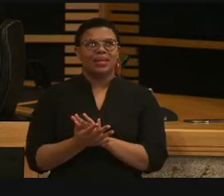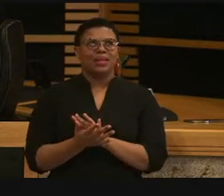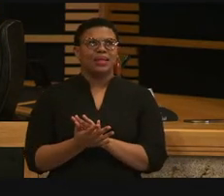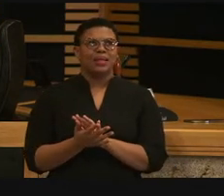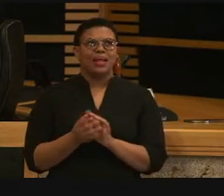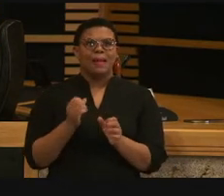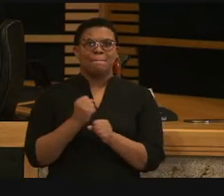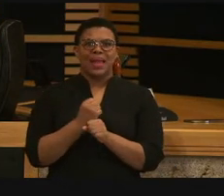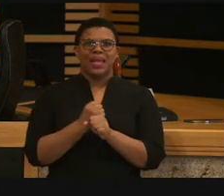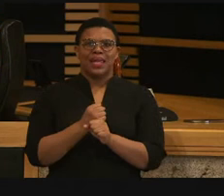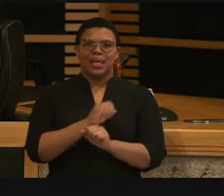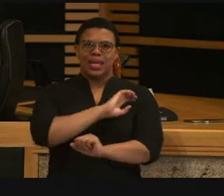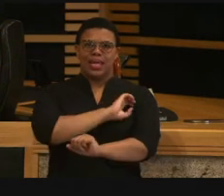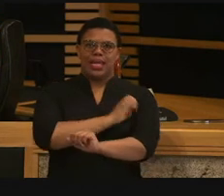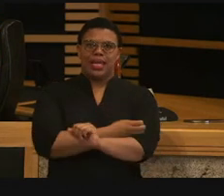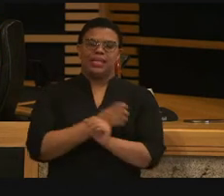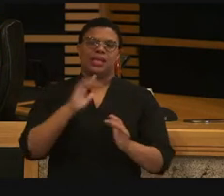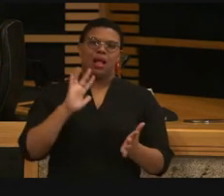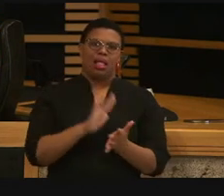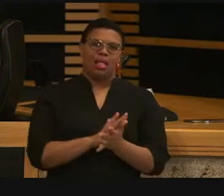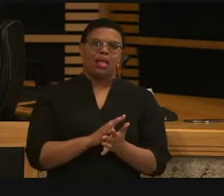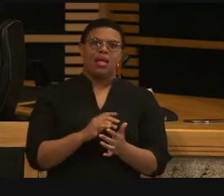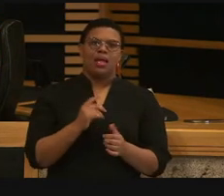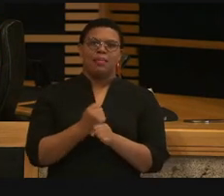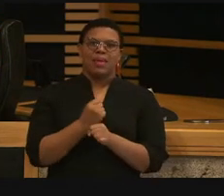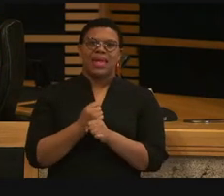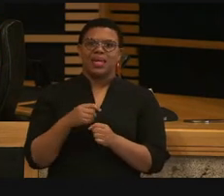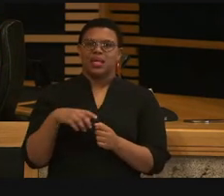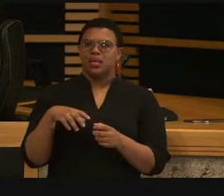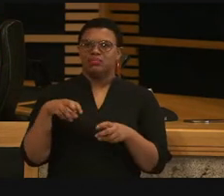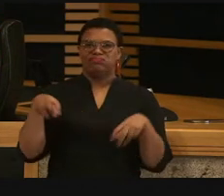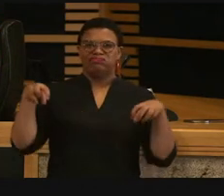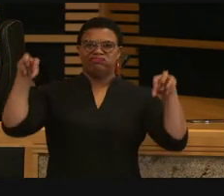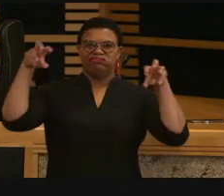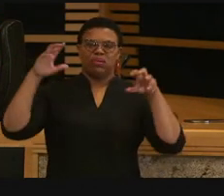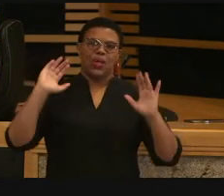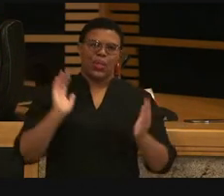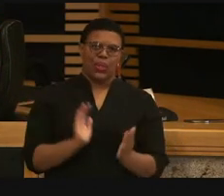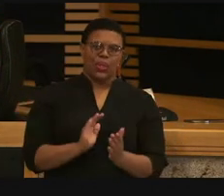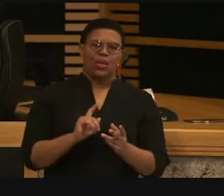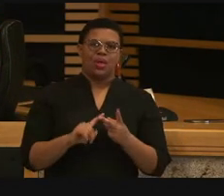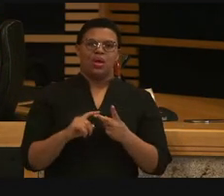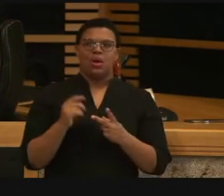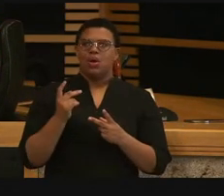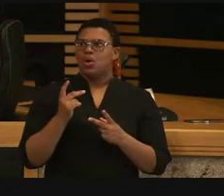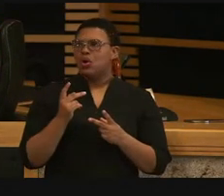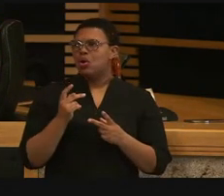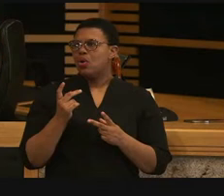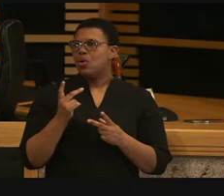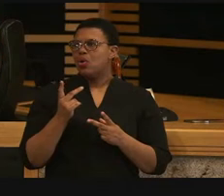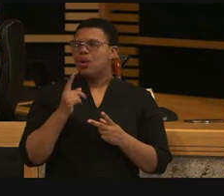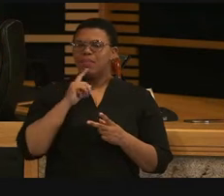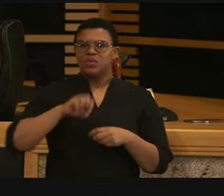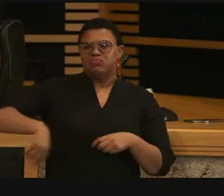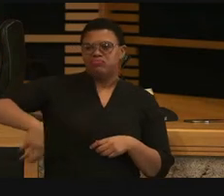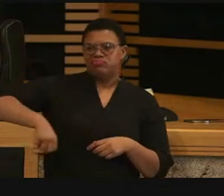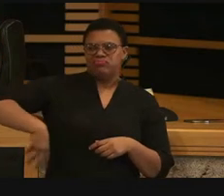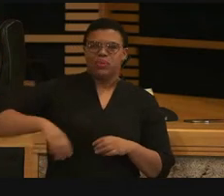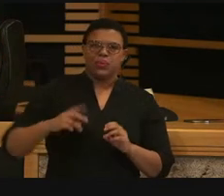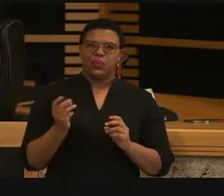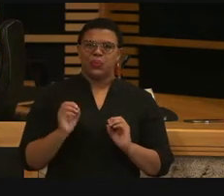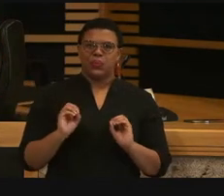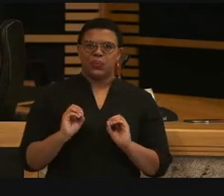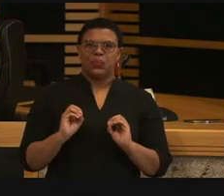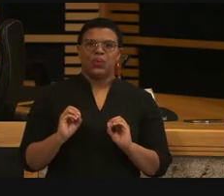its energy efficiency, reduces greenhouse gas emissions and lowers cost per ton kilometers, and can safely